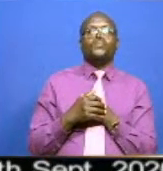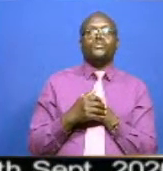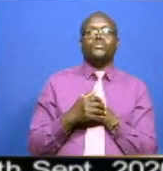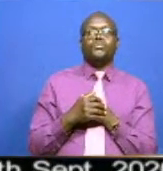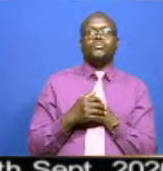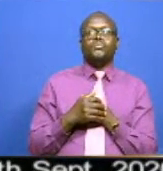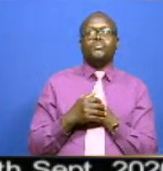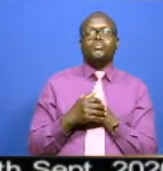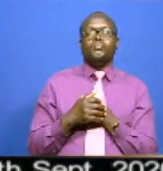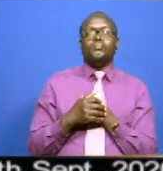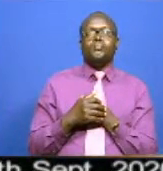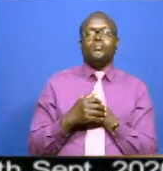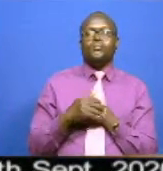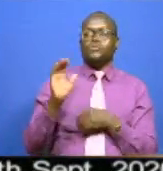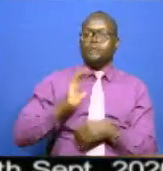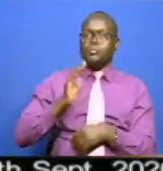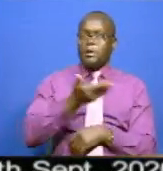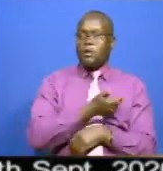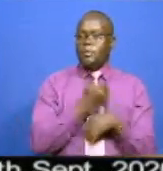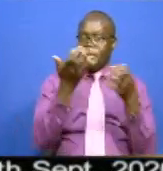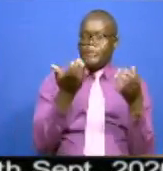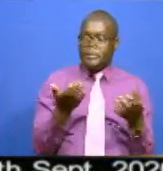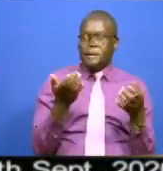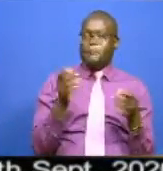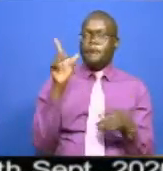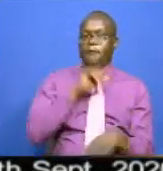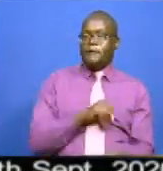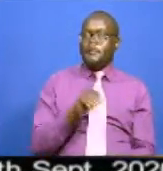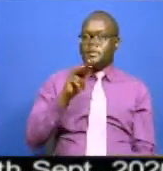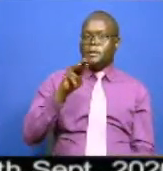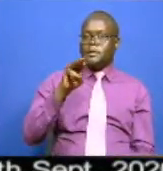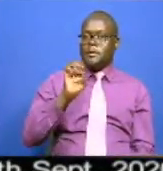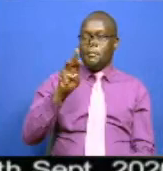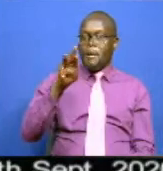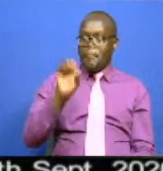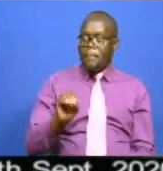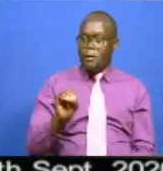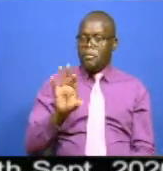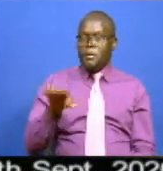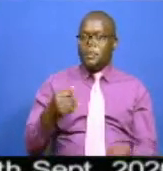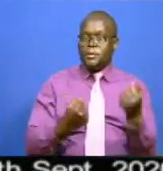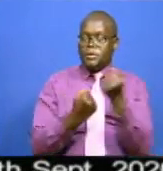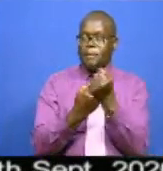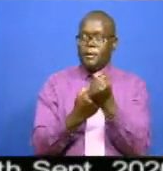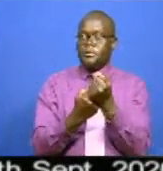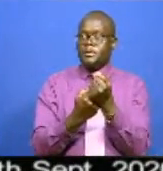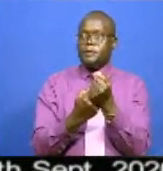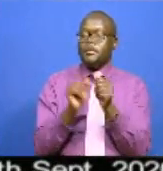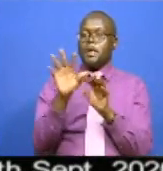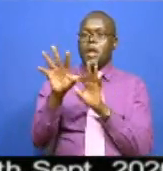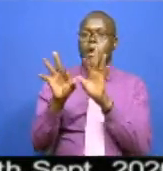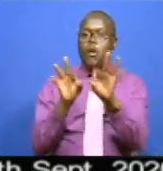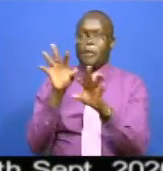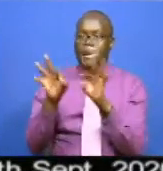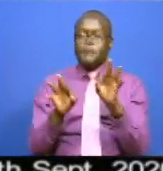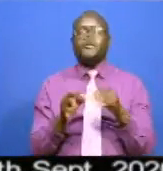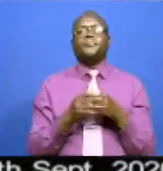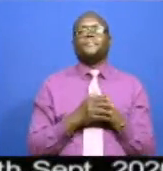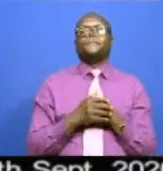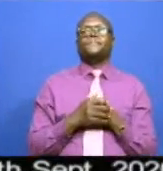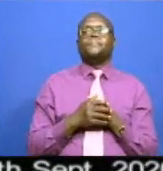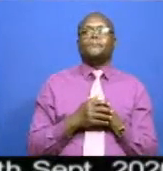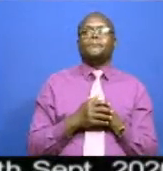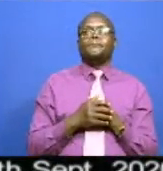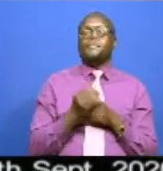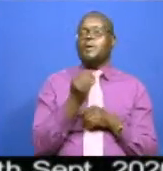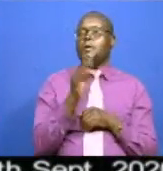sir, the committee received memoranda in support of nomination